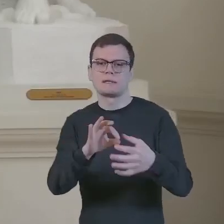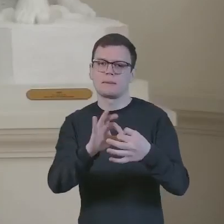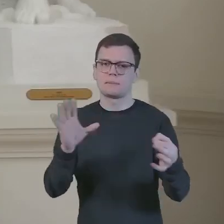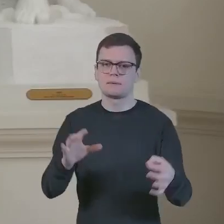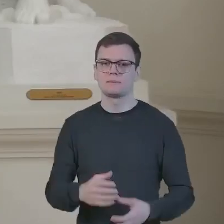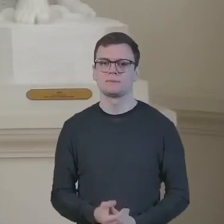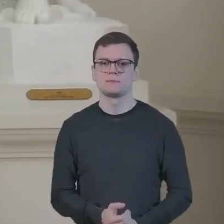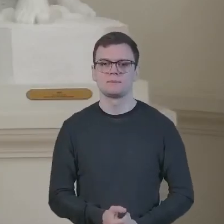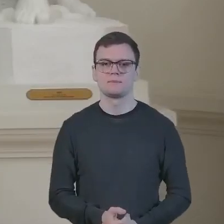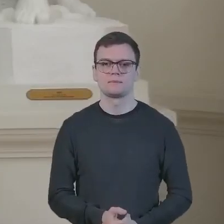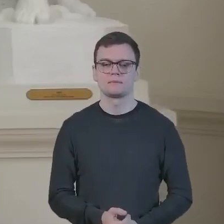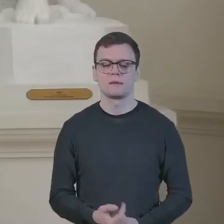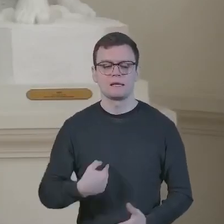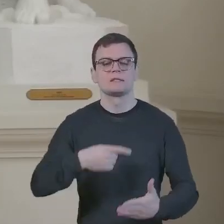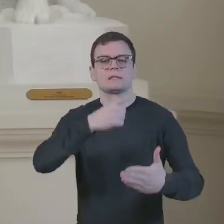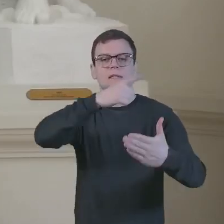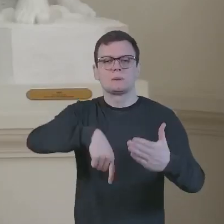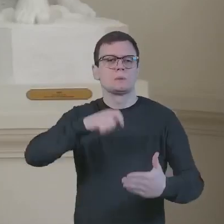Aciu. Thank you.